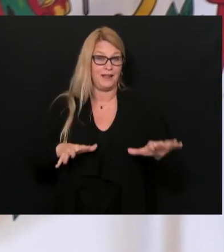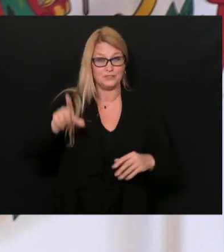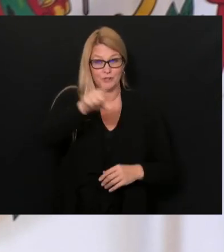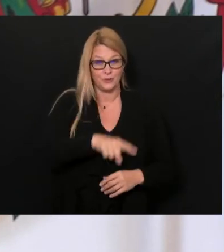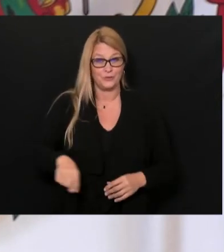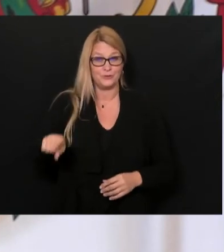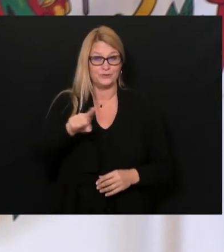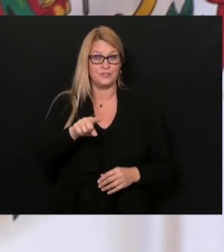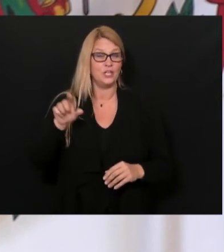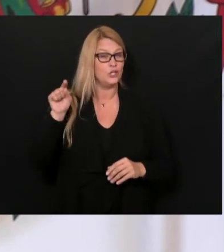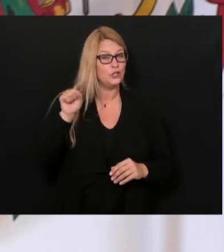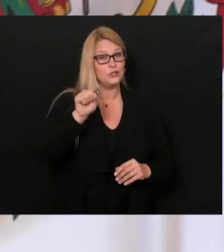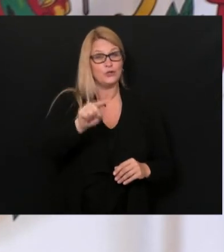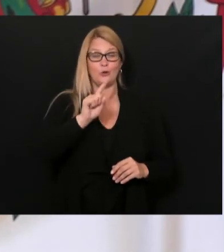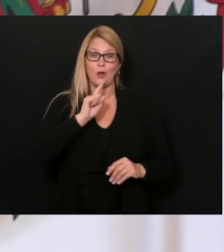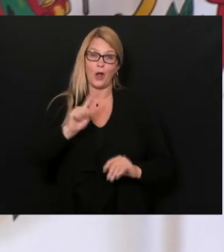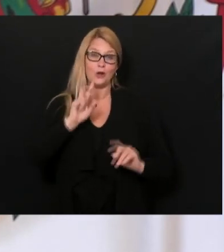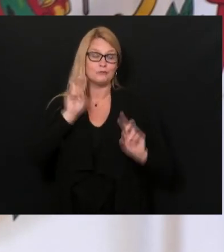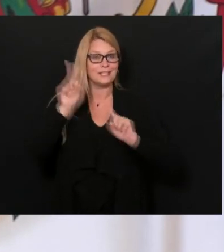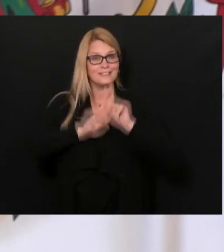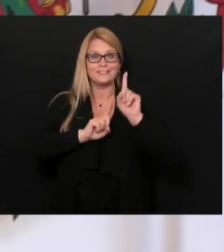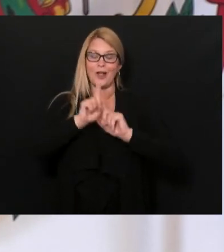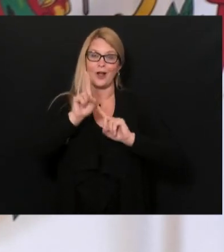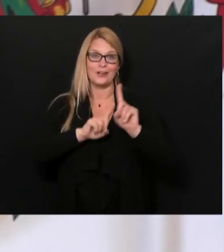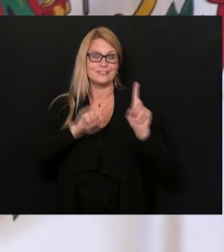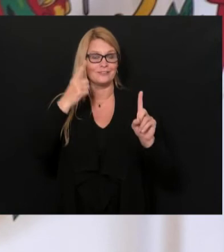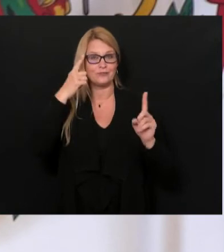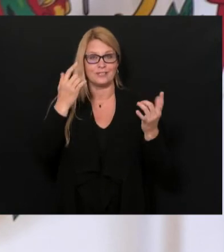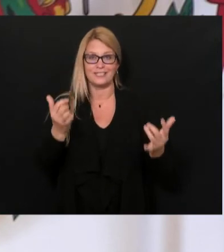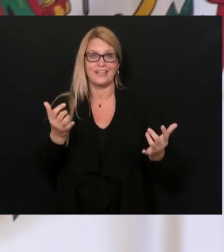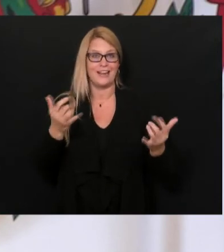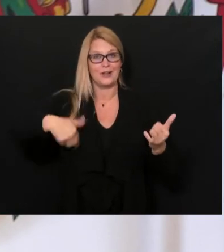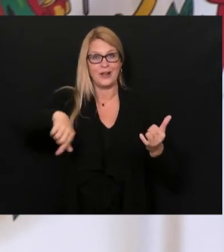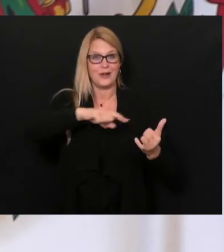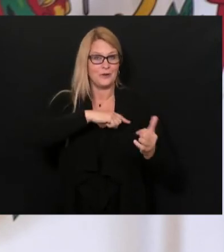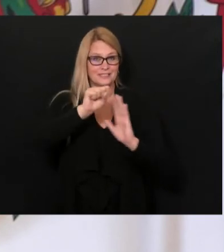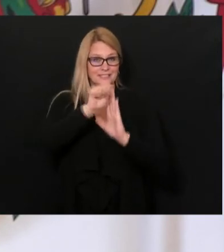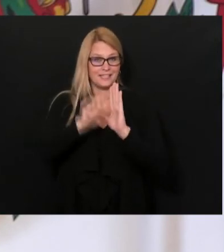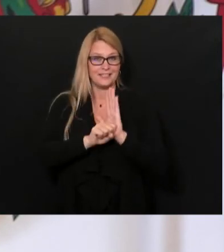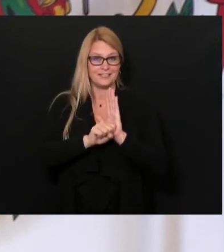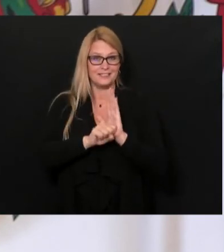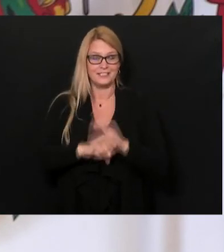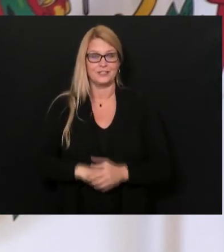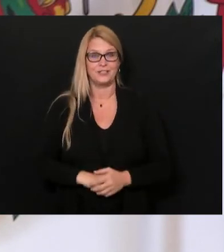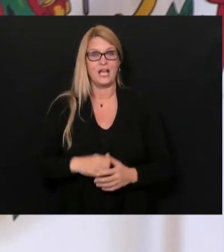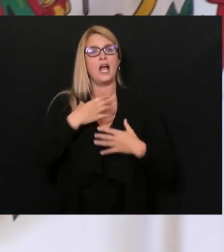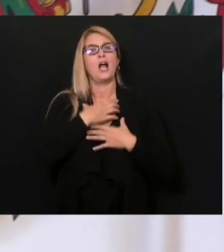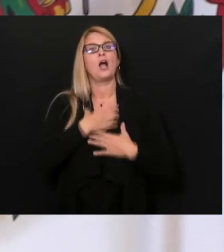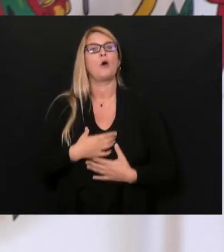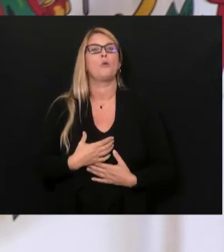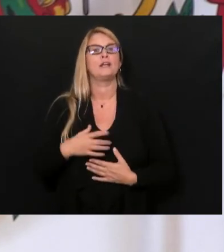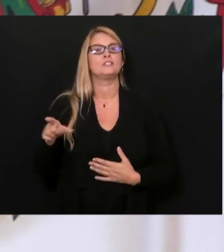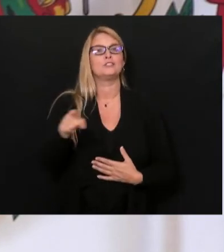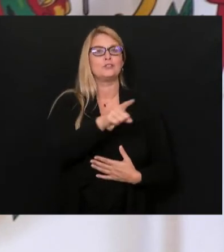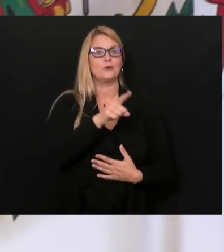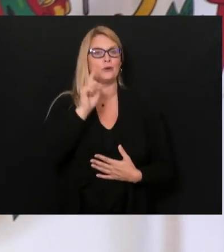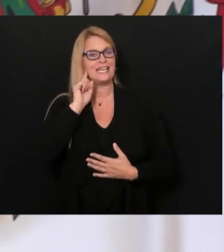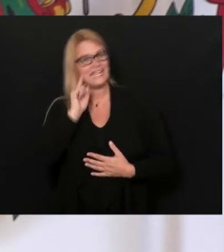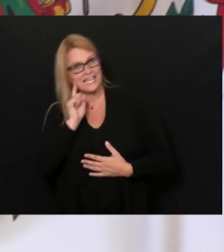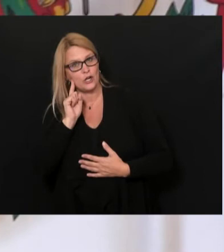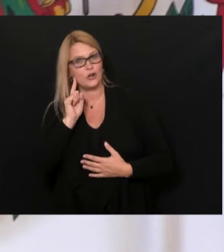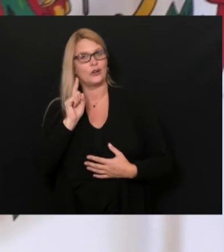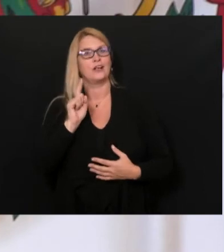of you. You have been superstars. You have. I wish so much you could all hear these